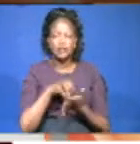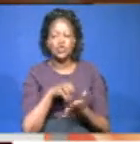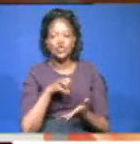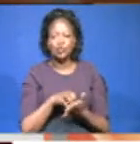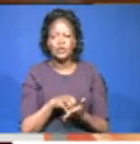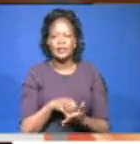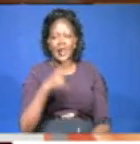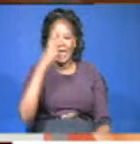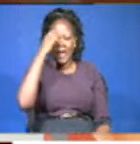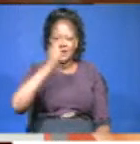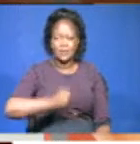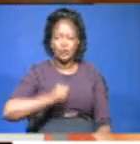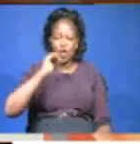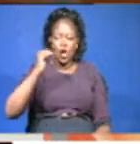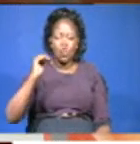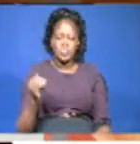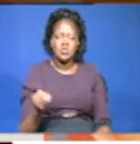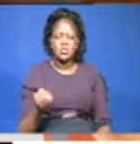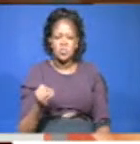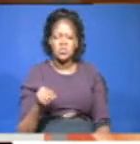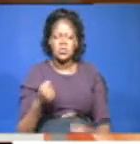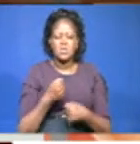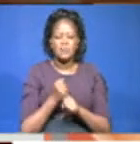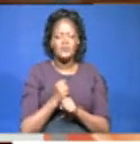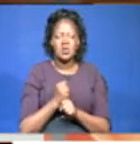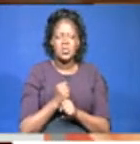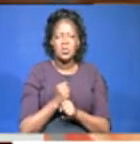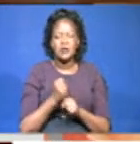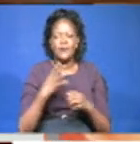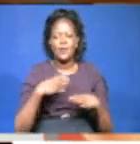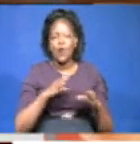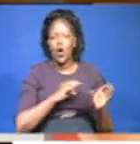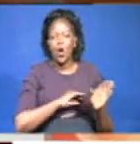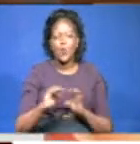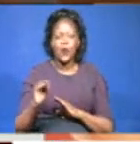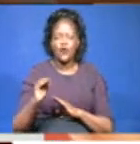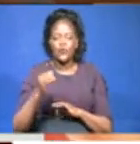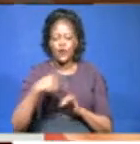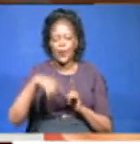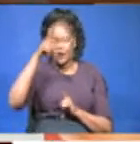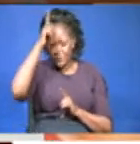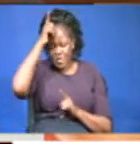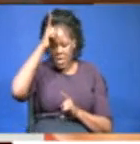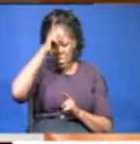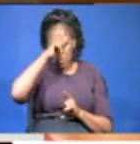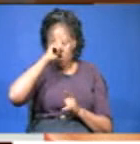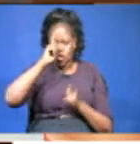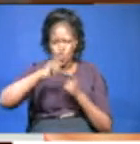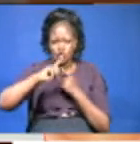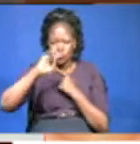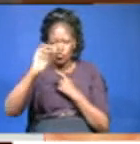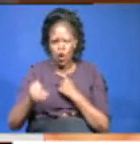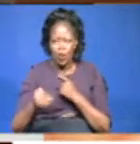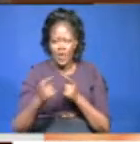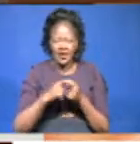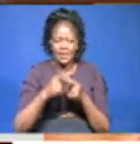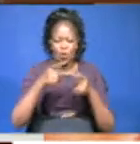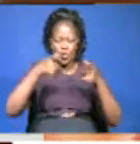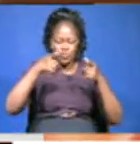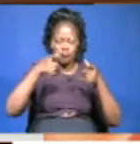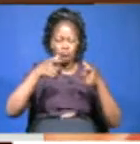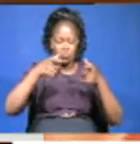Kajiado County has seen the rural urban migration of cattle, which are now roaming freely in towns in the